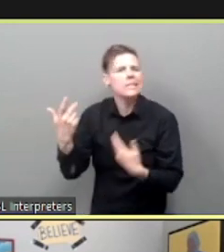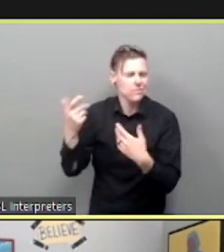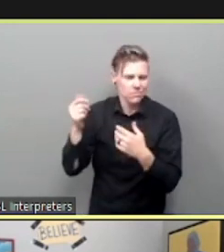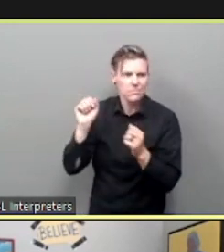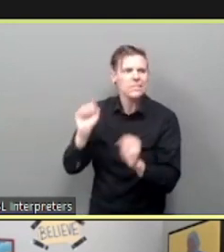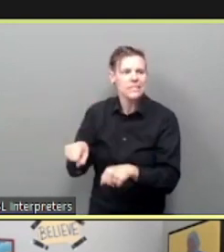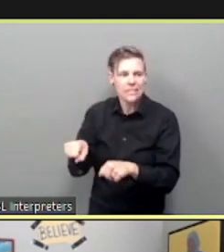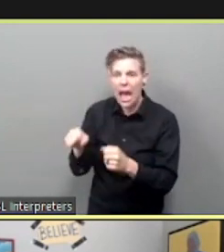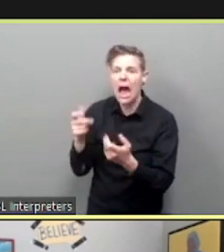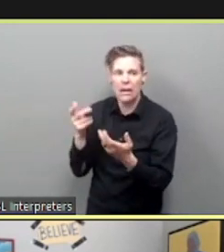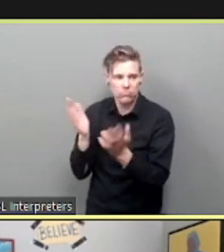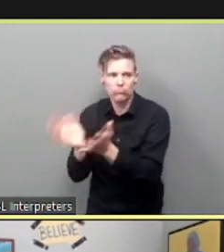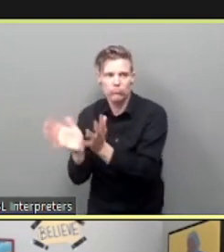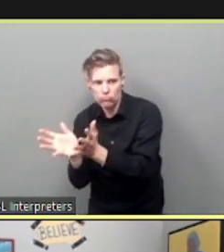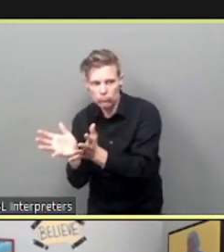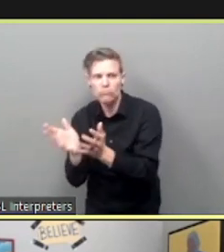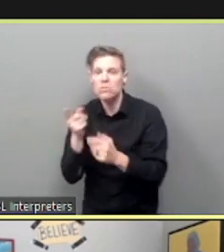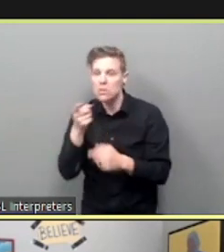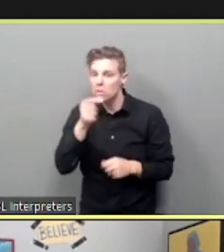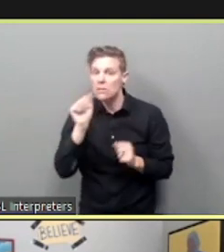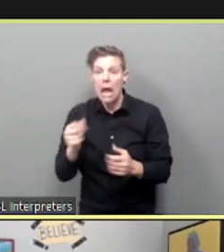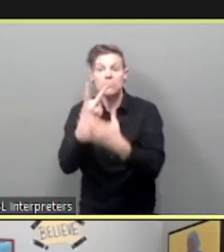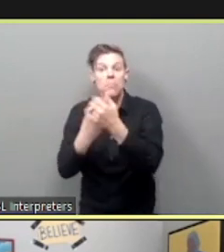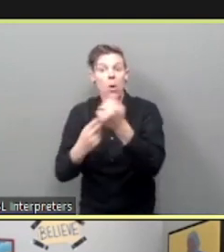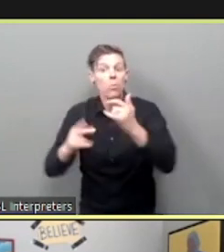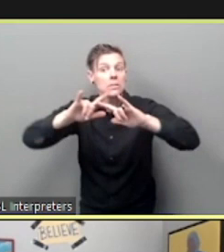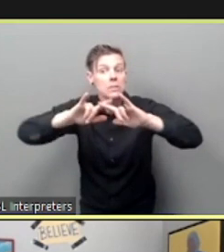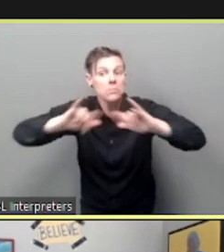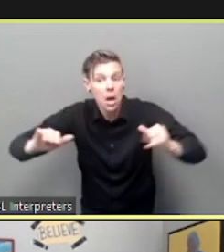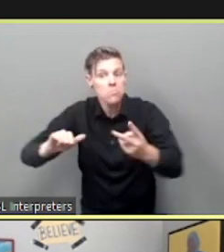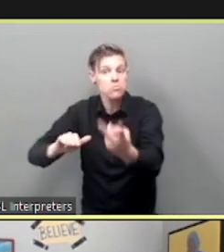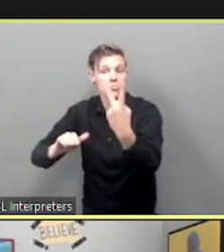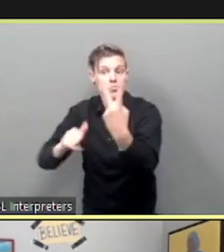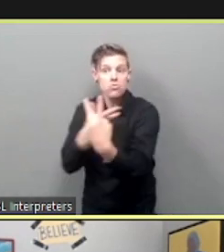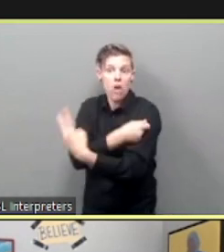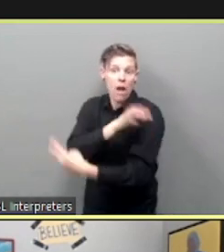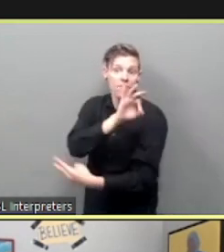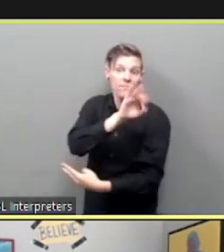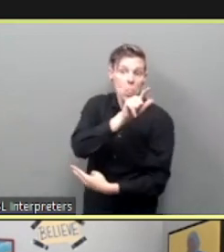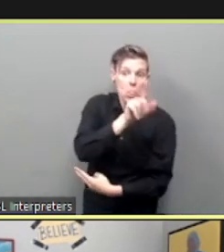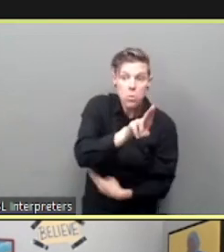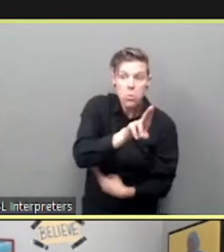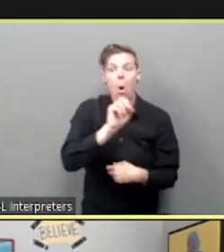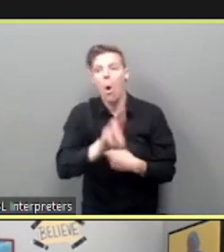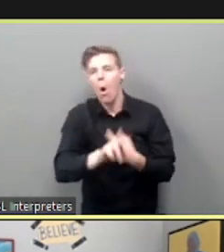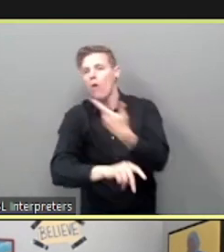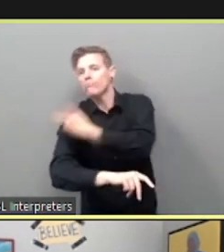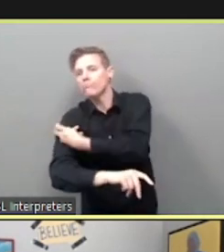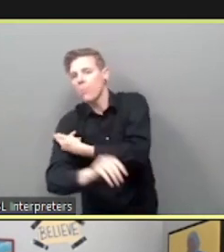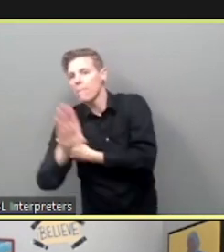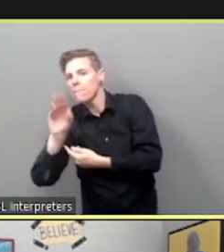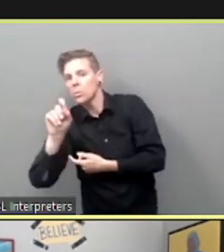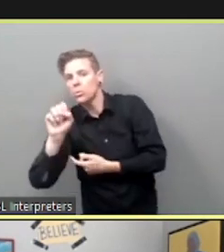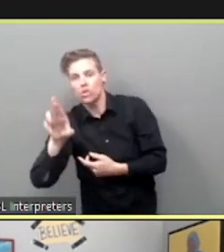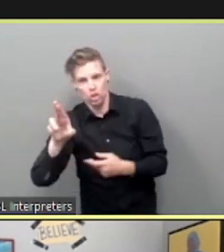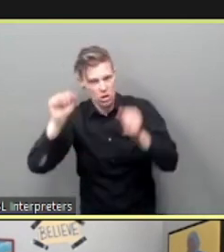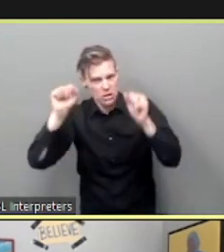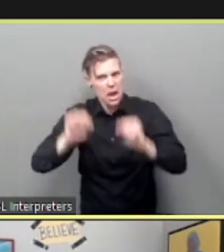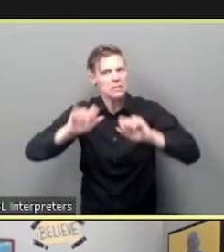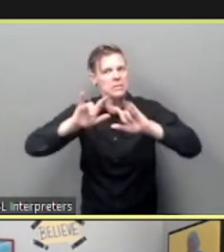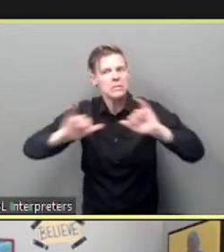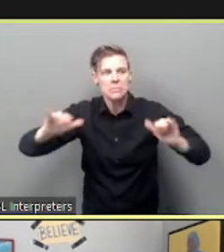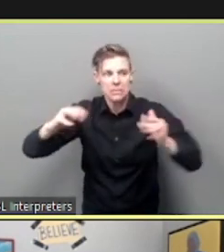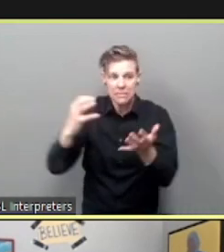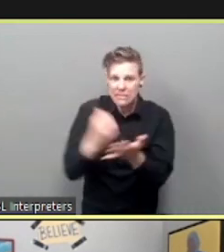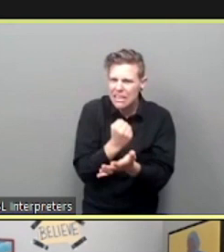protect ourselves from all different illnesses. And then if you want to talk to your provider or someone trusted to have any